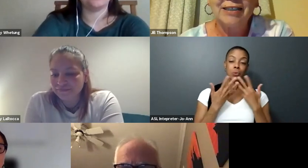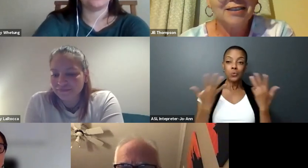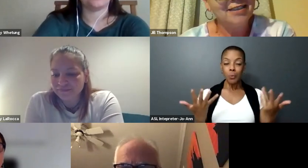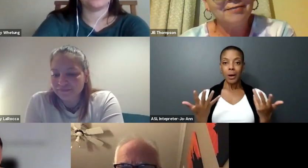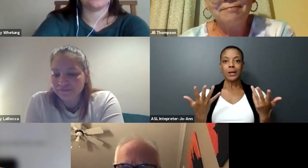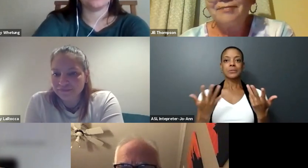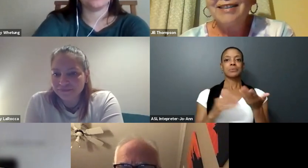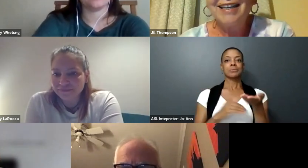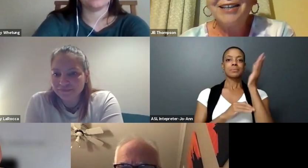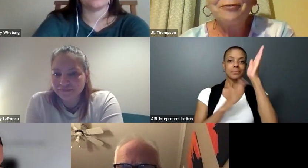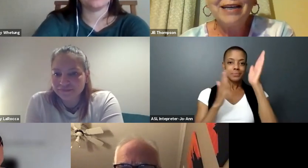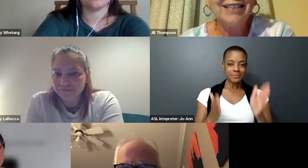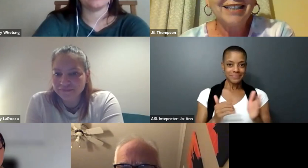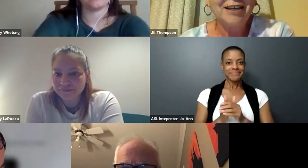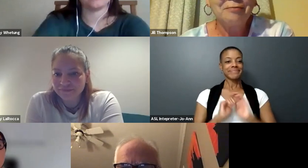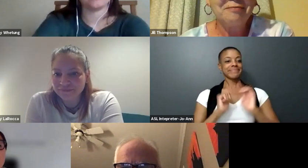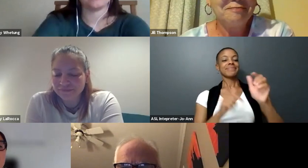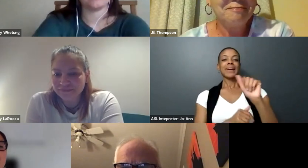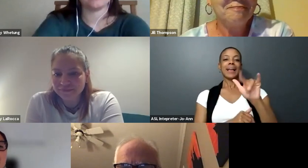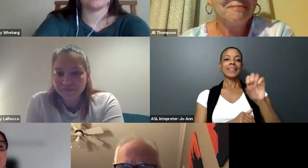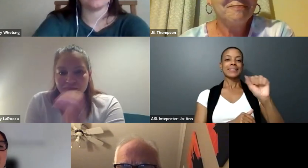and take it away, Alyssa.